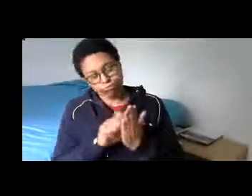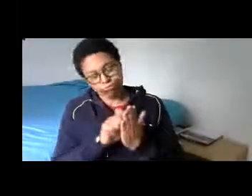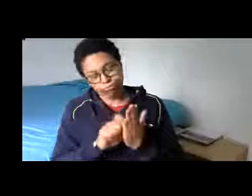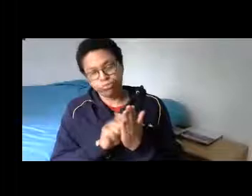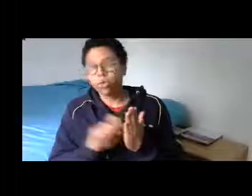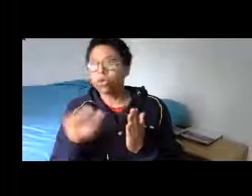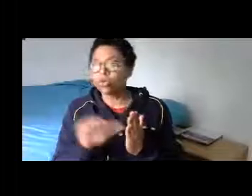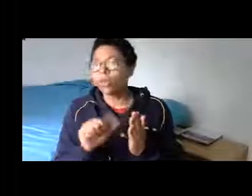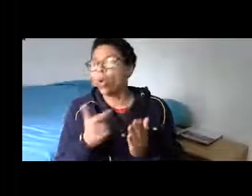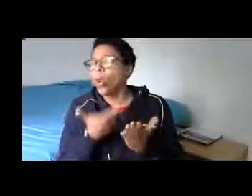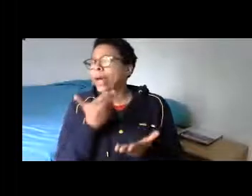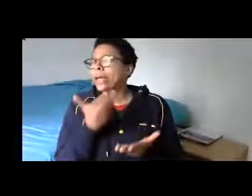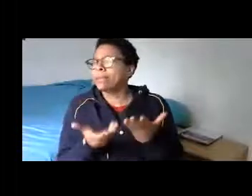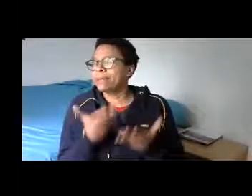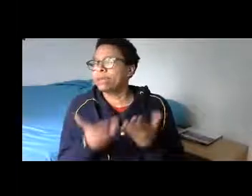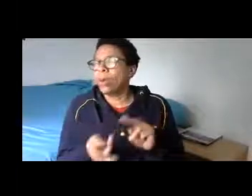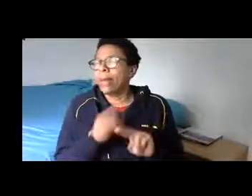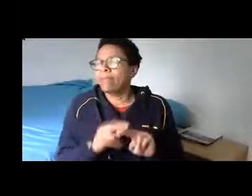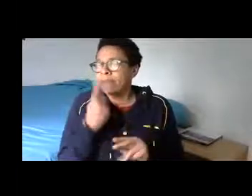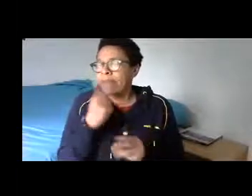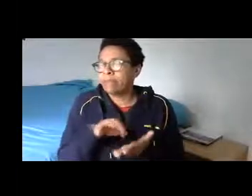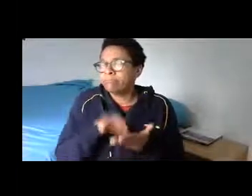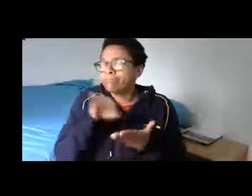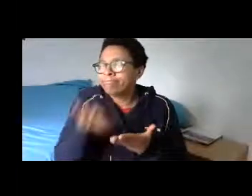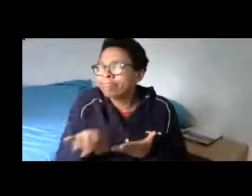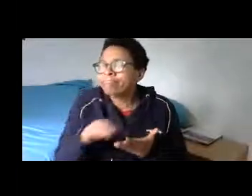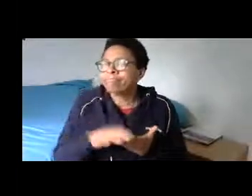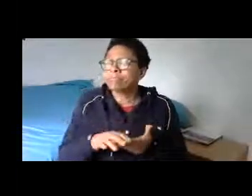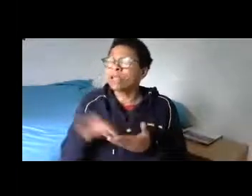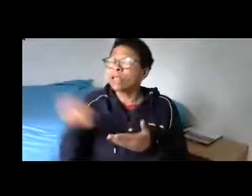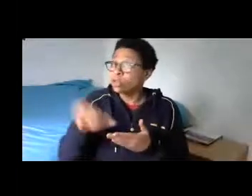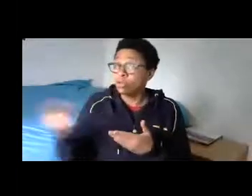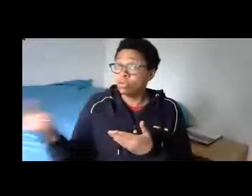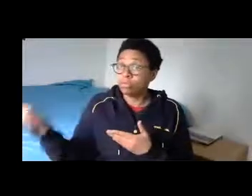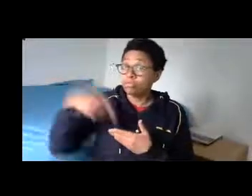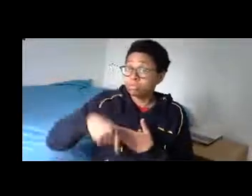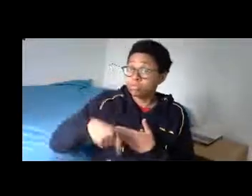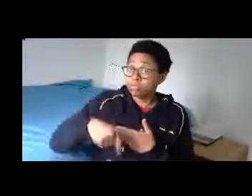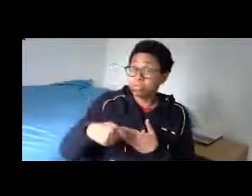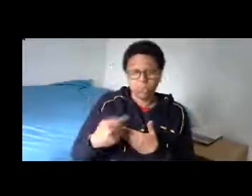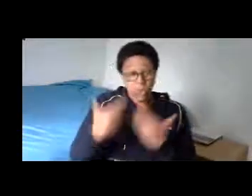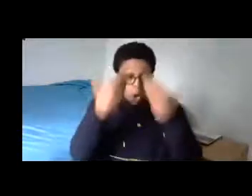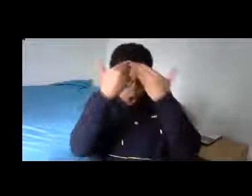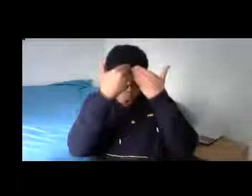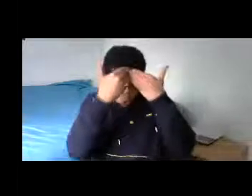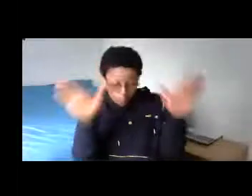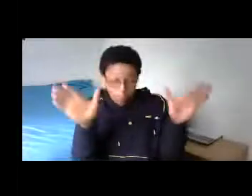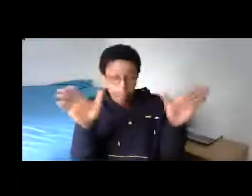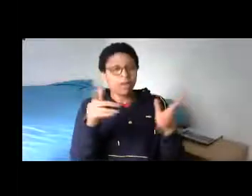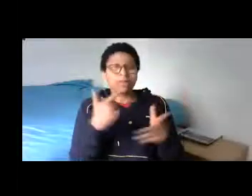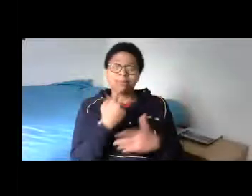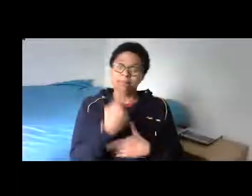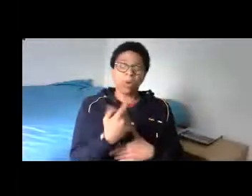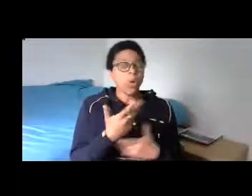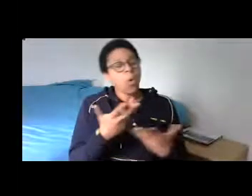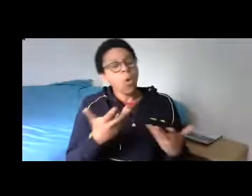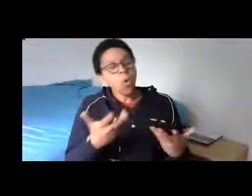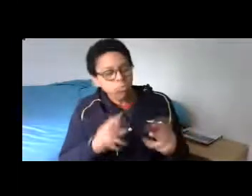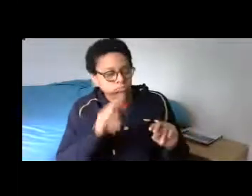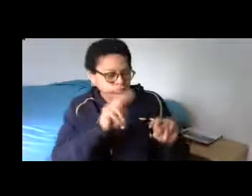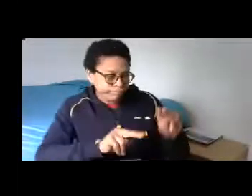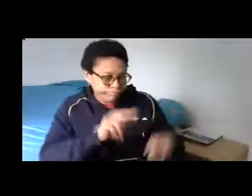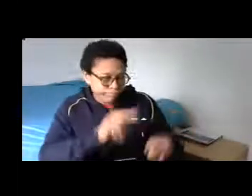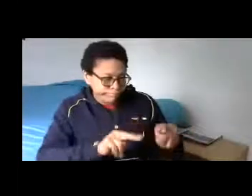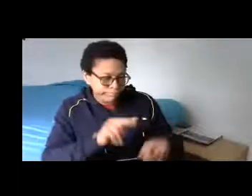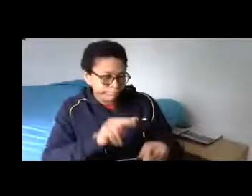that. So they should come to you with an open mind, and well, this is how at least it was envisaged in law, and this is how